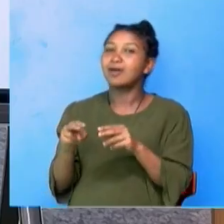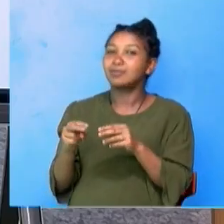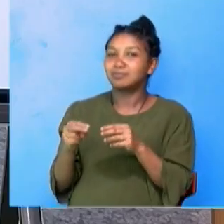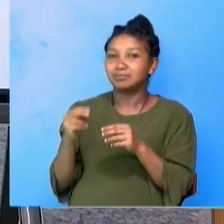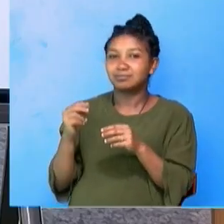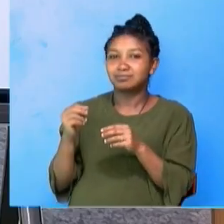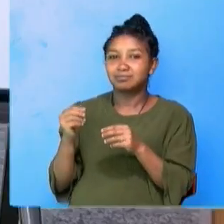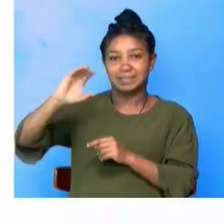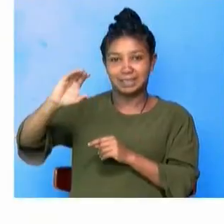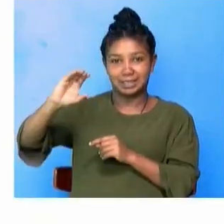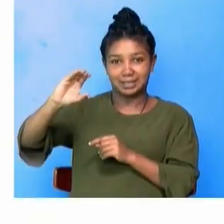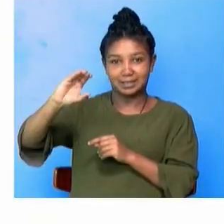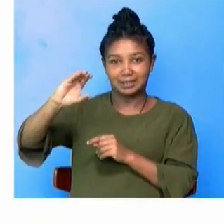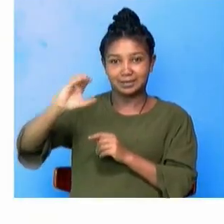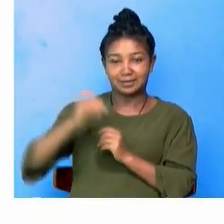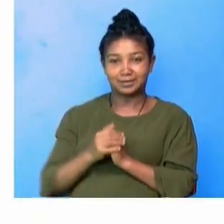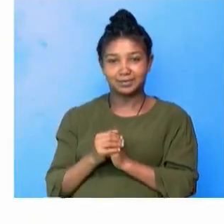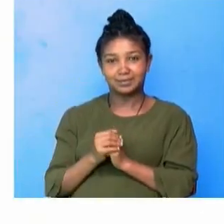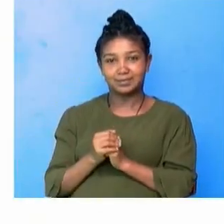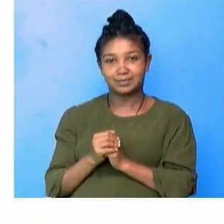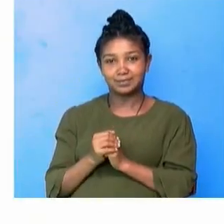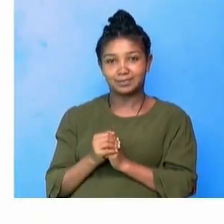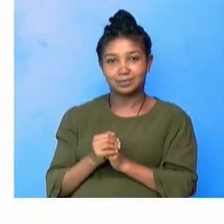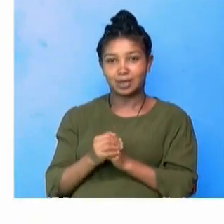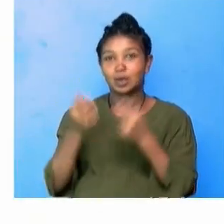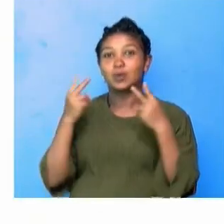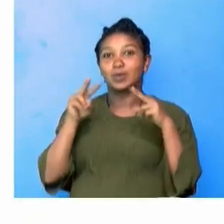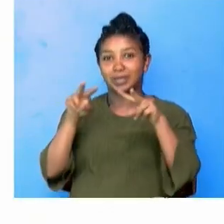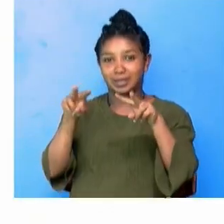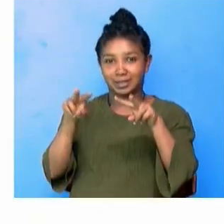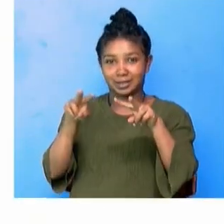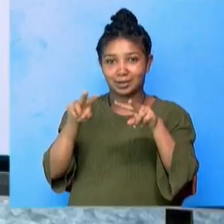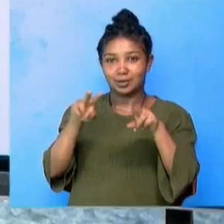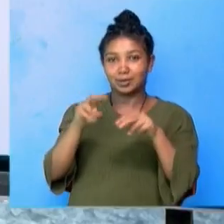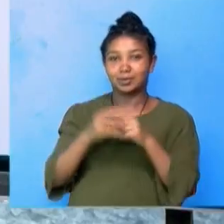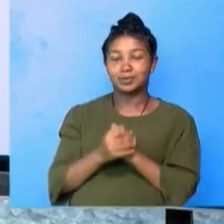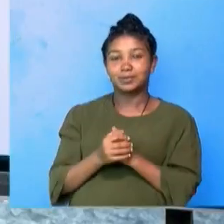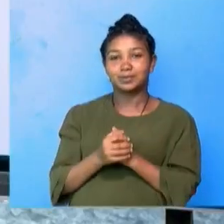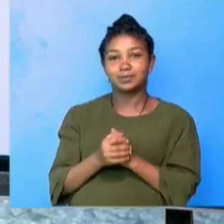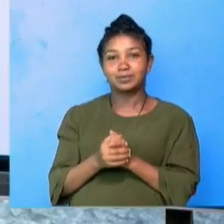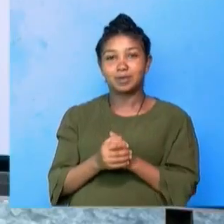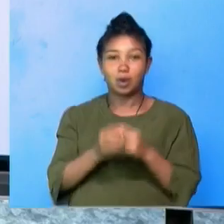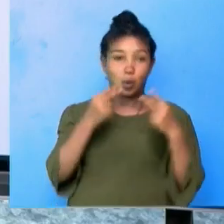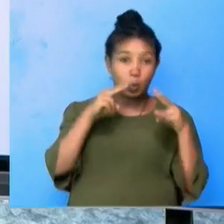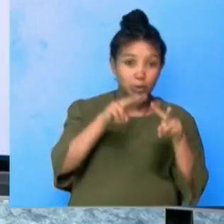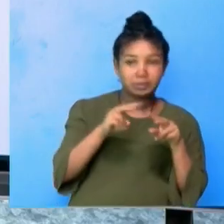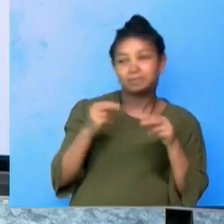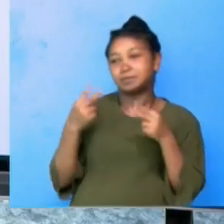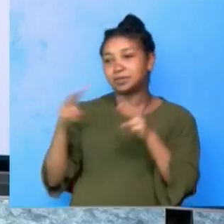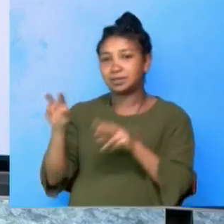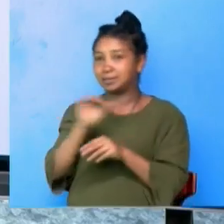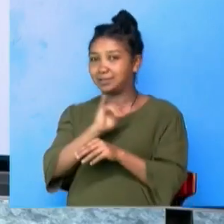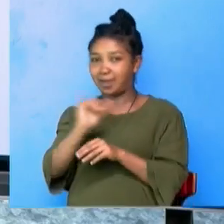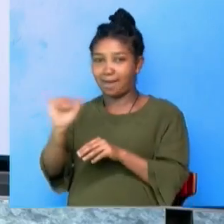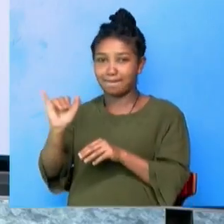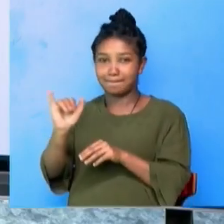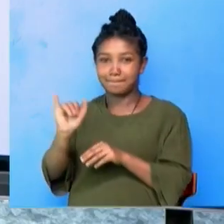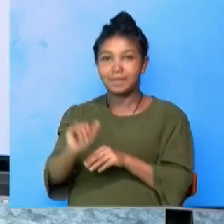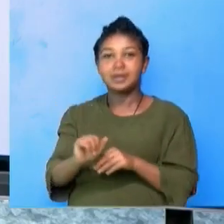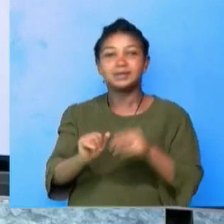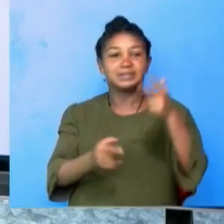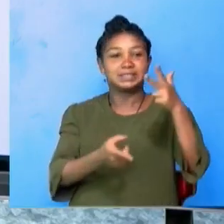Let us choose look, see. Look, see. And